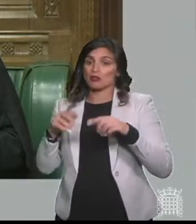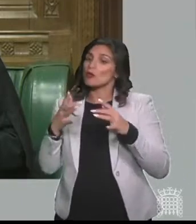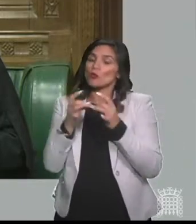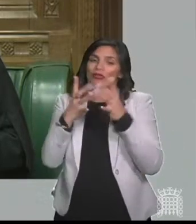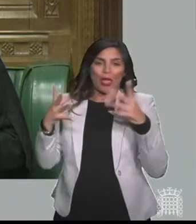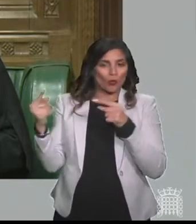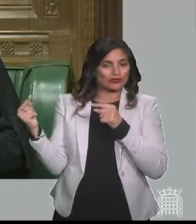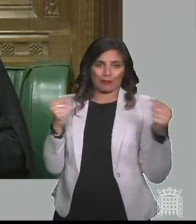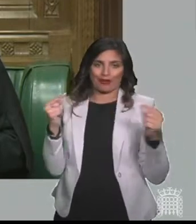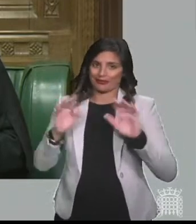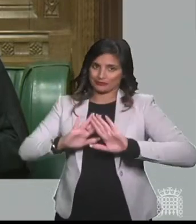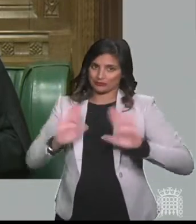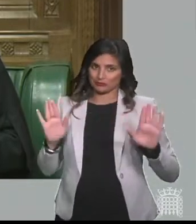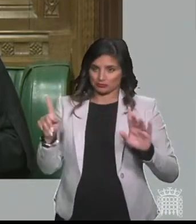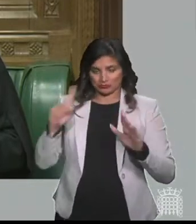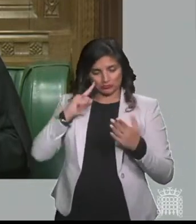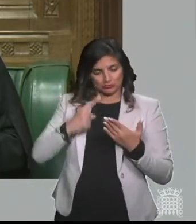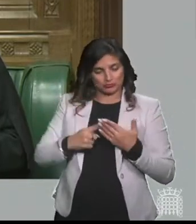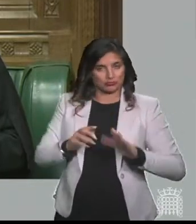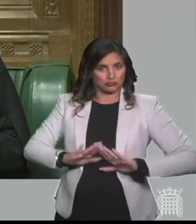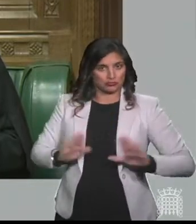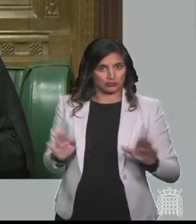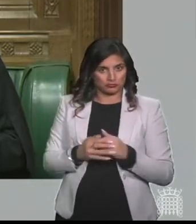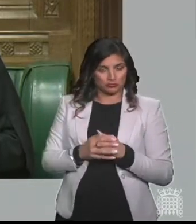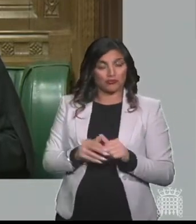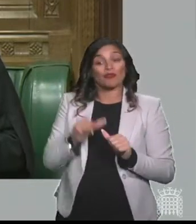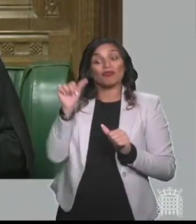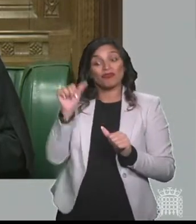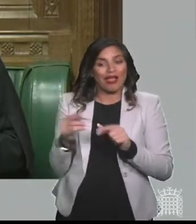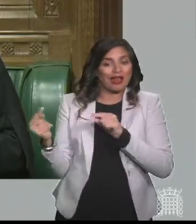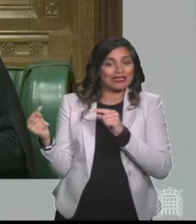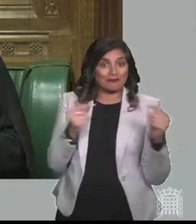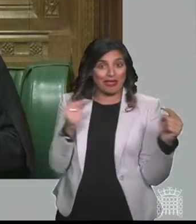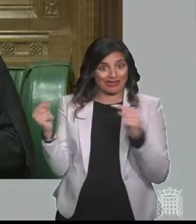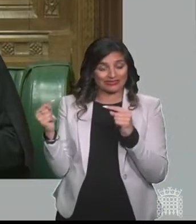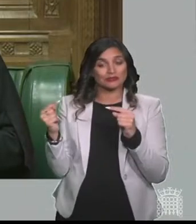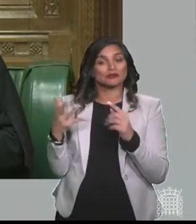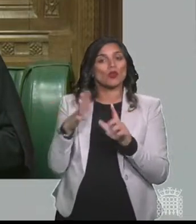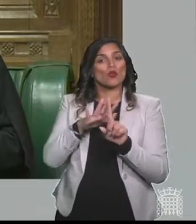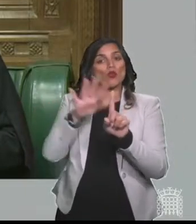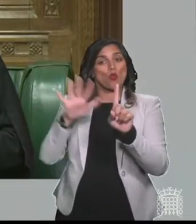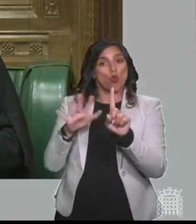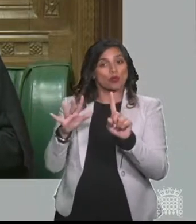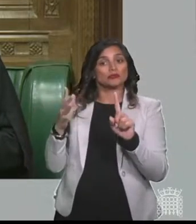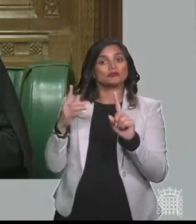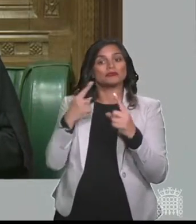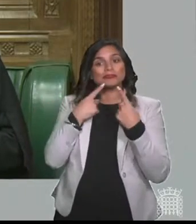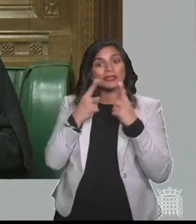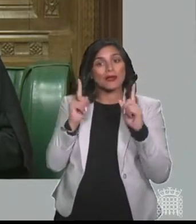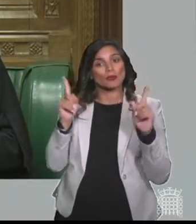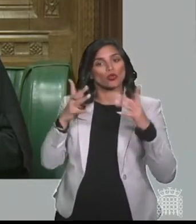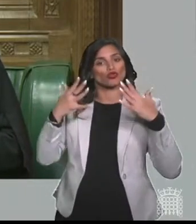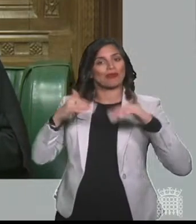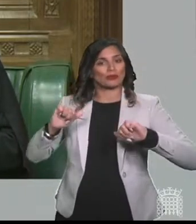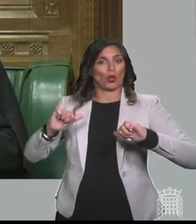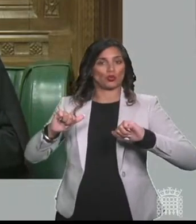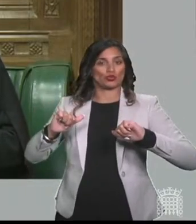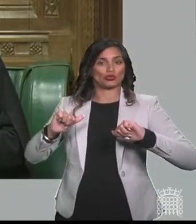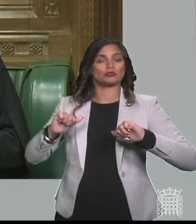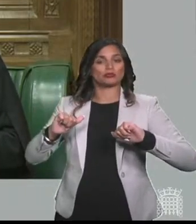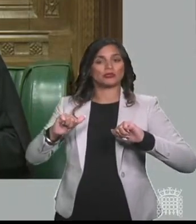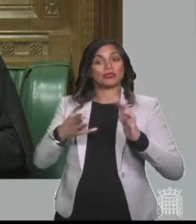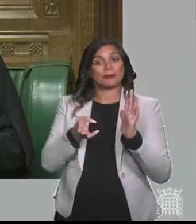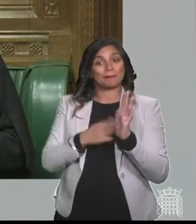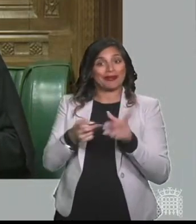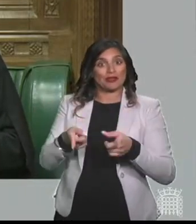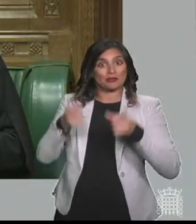We will then proceed to do the debate on the autumn statement resolutions. A Minister will move the first of the resolutions